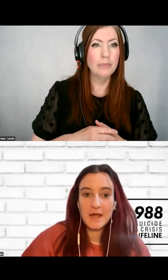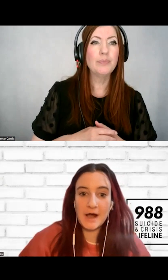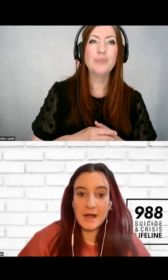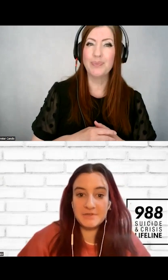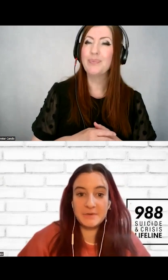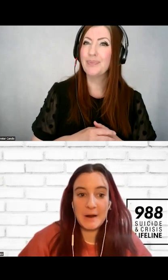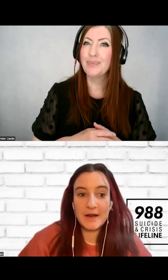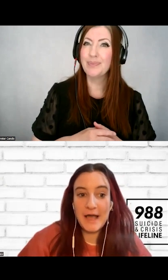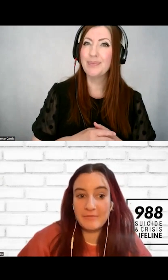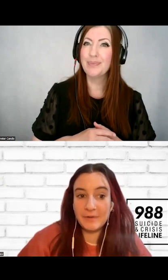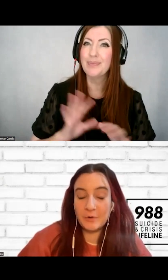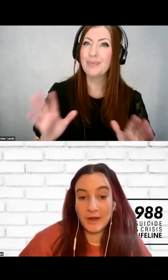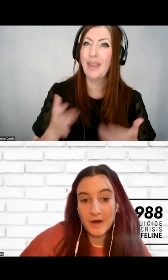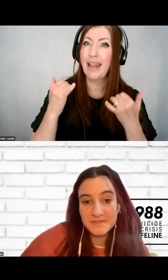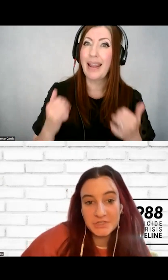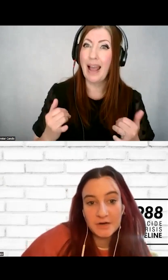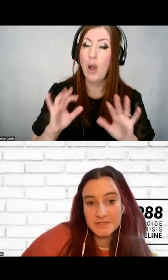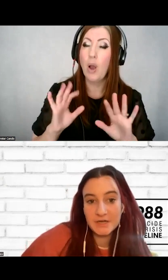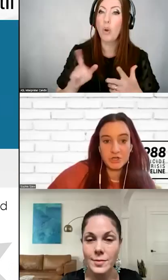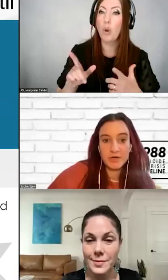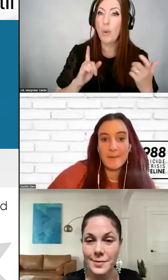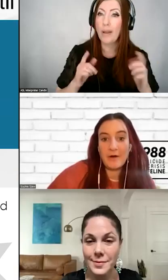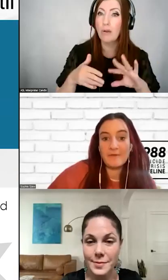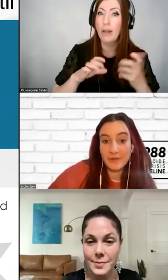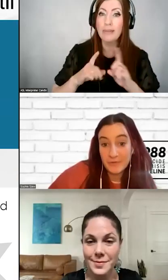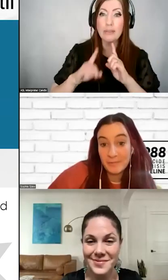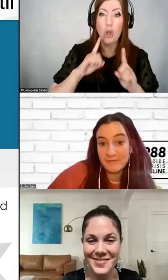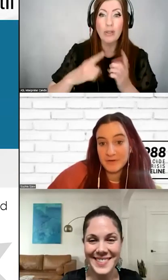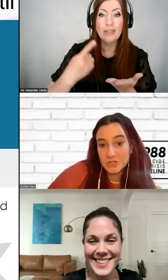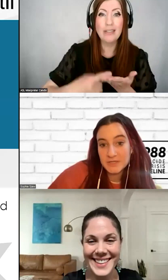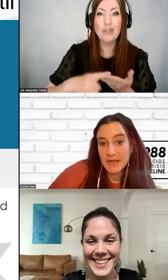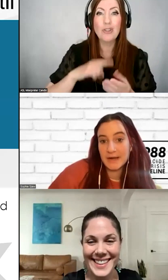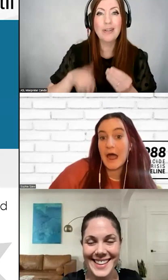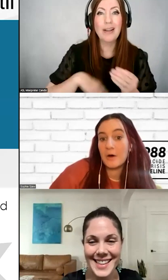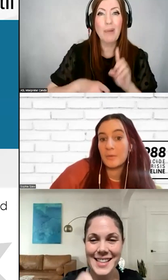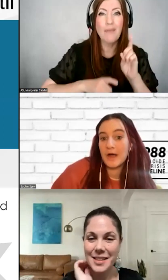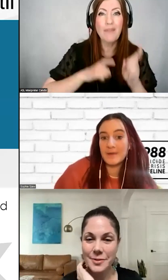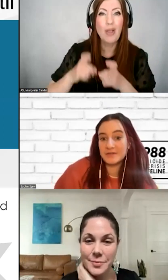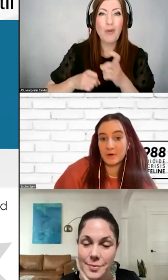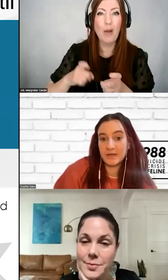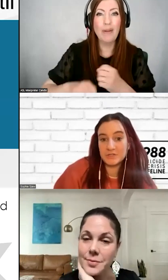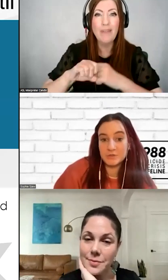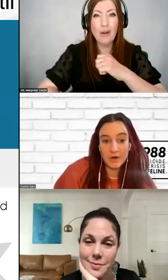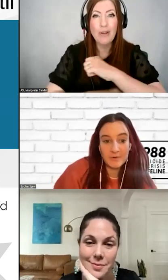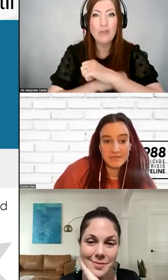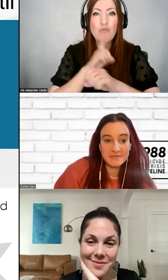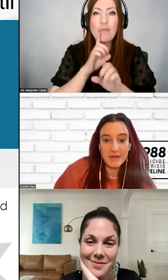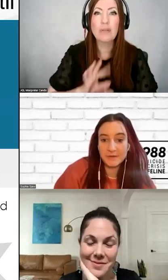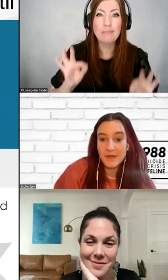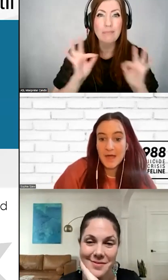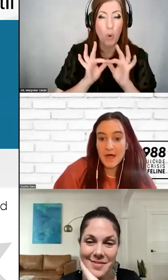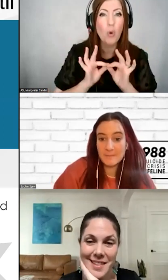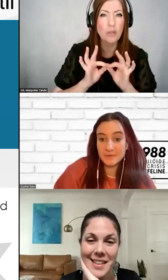Perfect. So now we're going to have a little quick crisis talk discussion about philanthropic foundations and how it is working to decriminalize